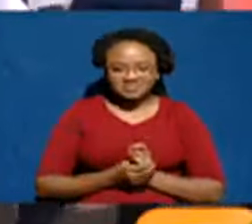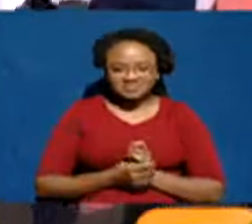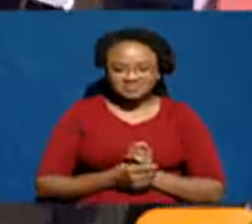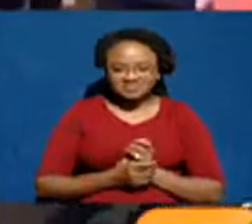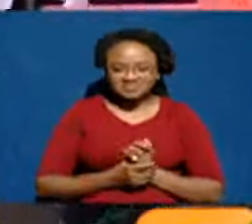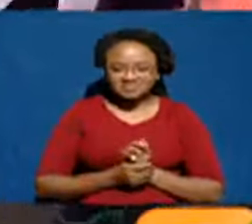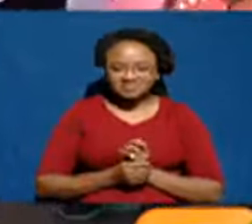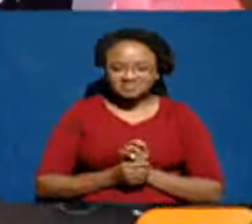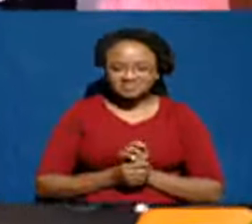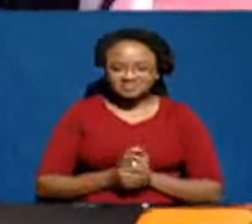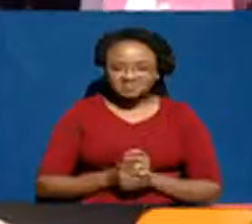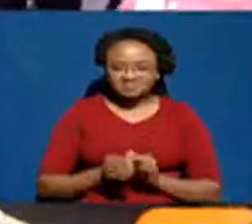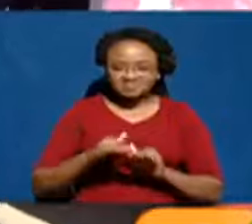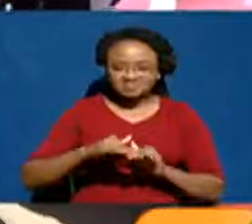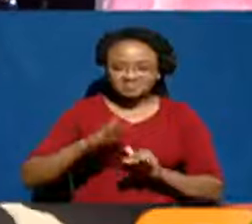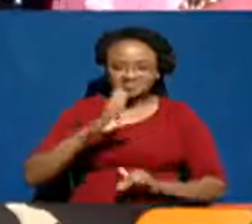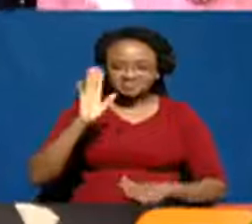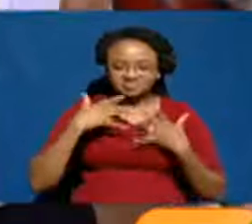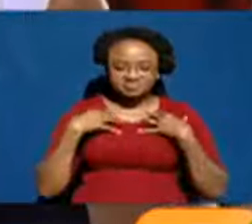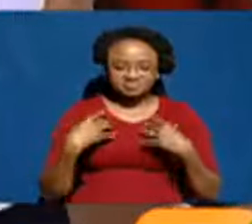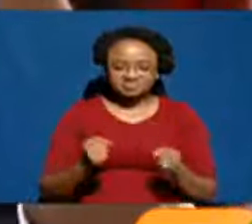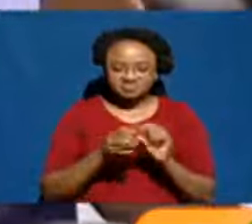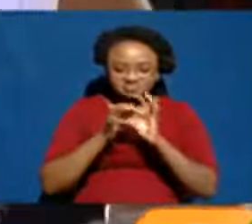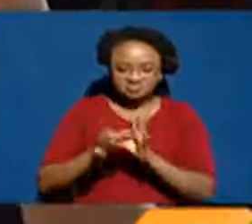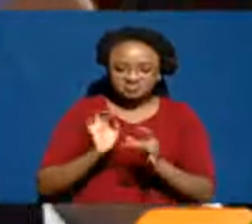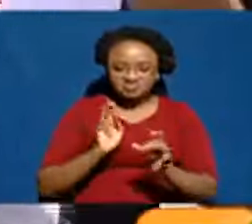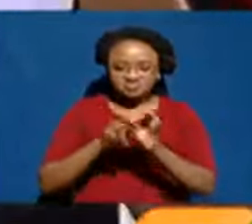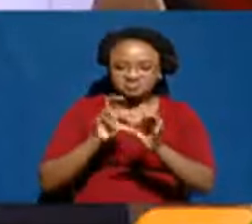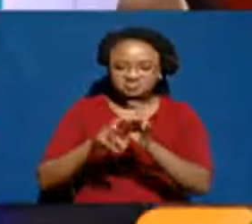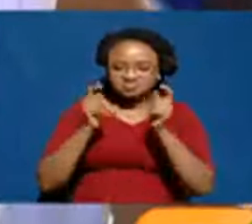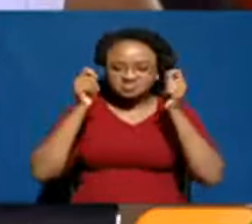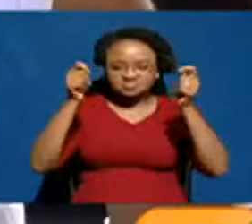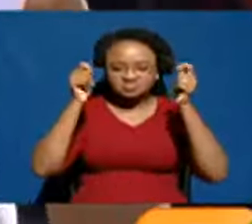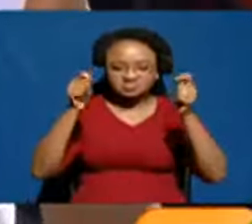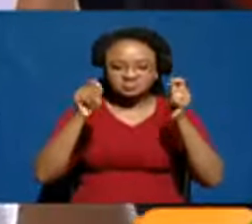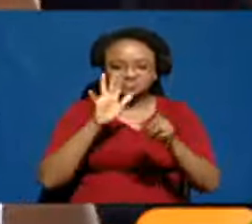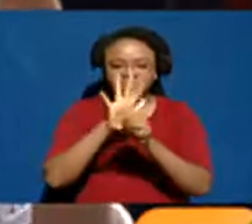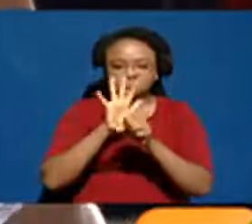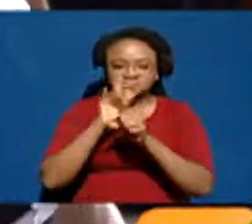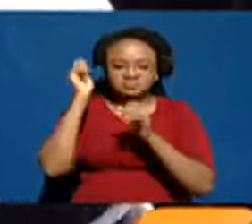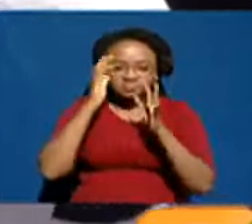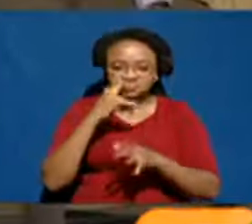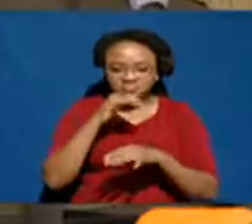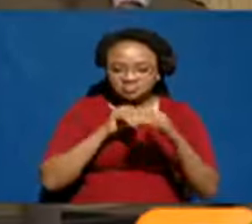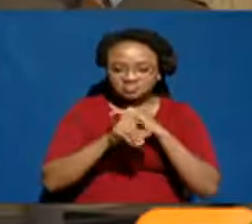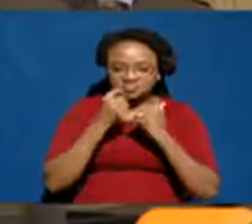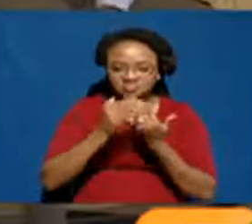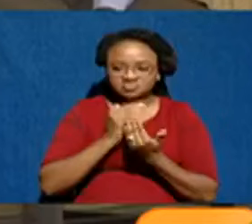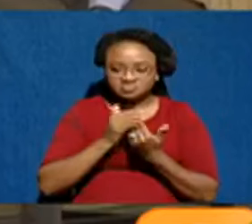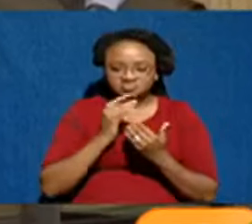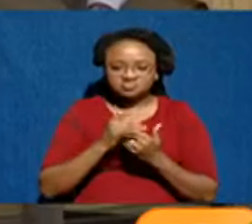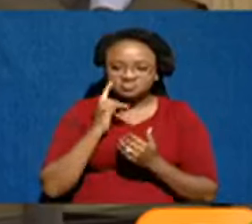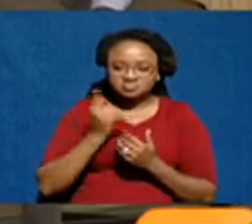As more health unions join in the ongoing strike, sending Kenyans who are seeking medical care into a state